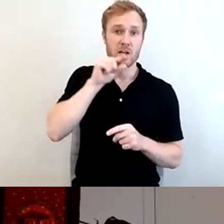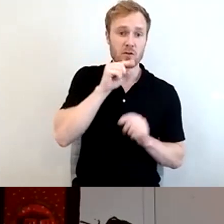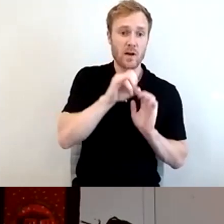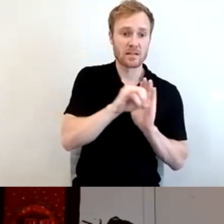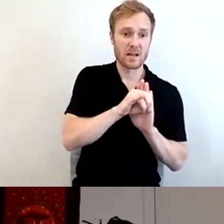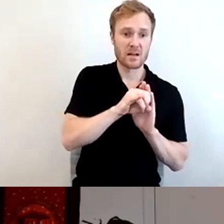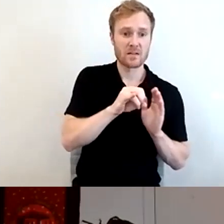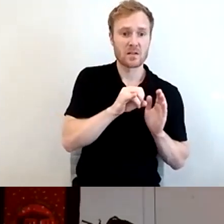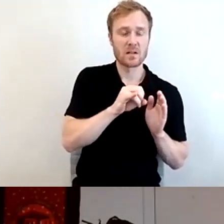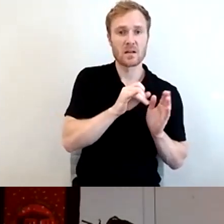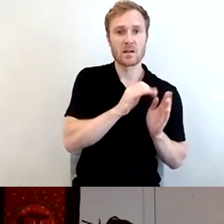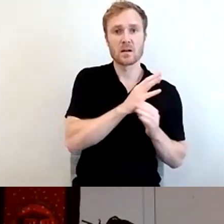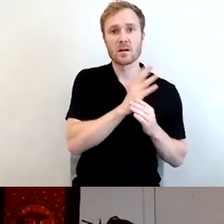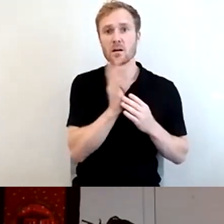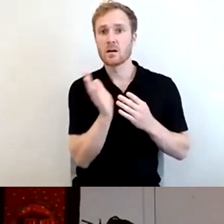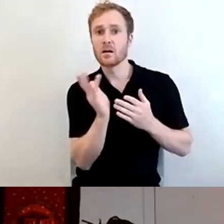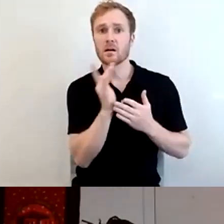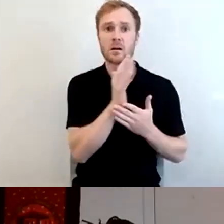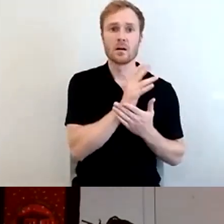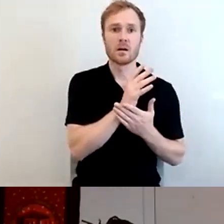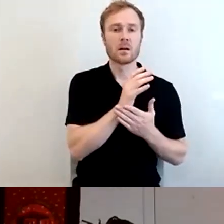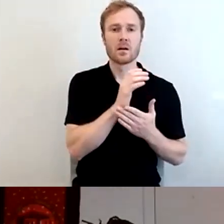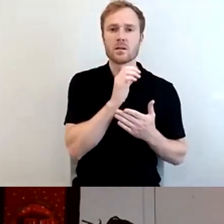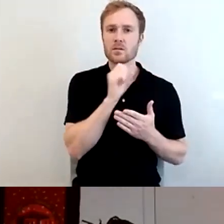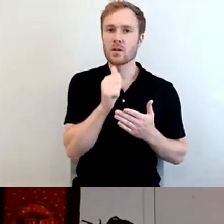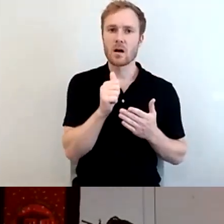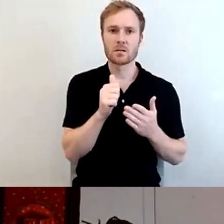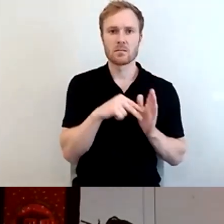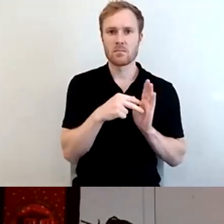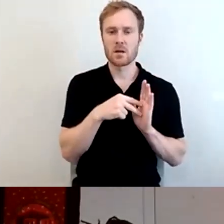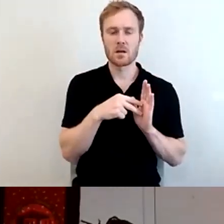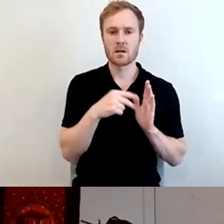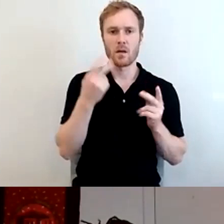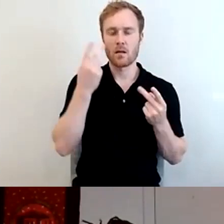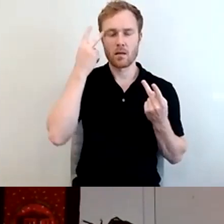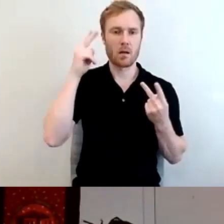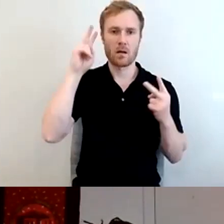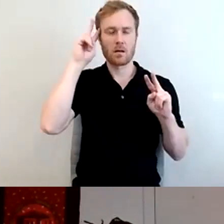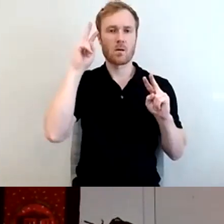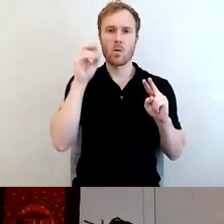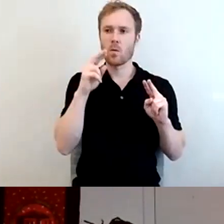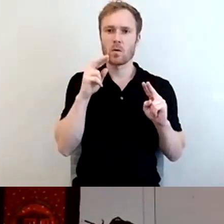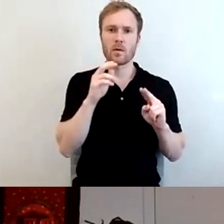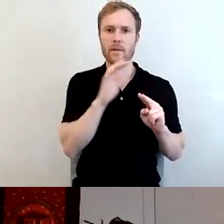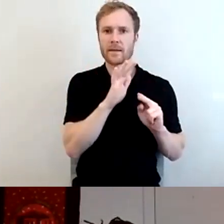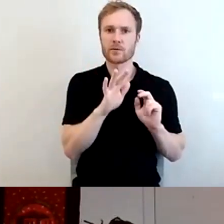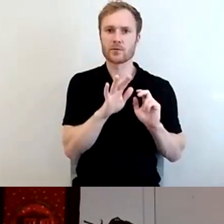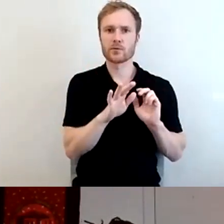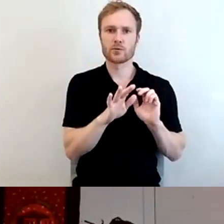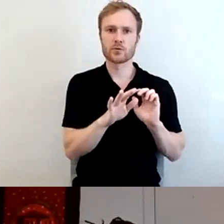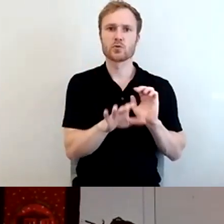a choice, a phase, or a misunderstanding? Does anyone want to add any insight to that? Lyndsey?